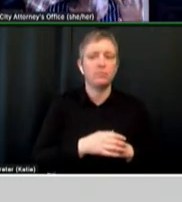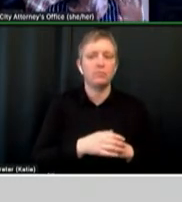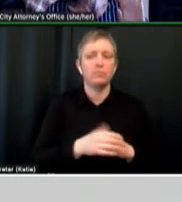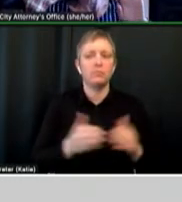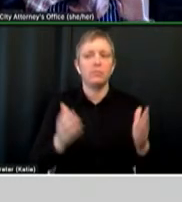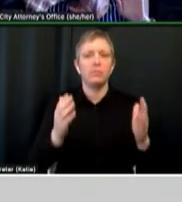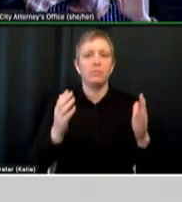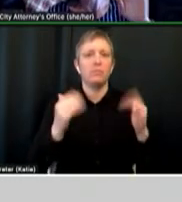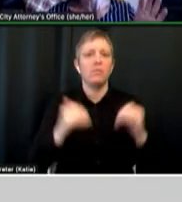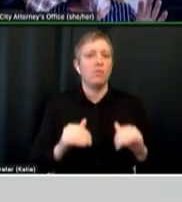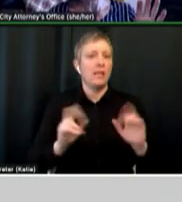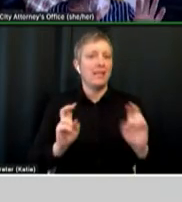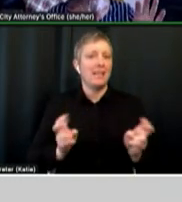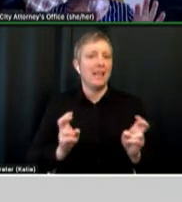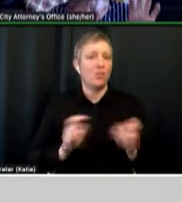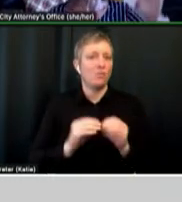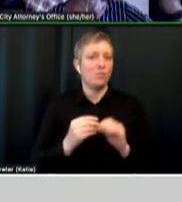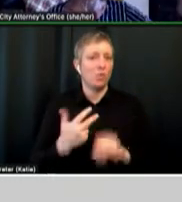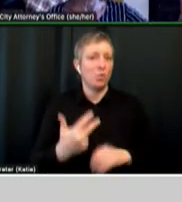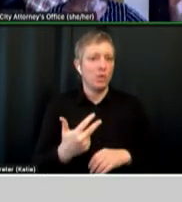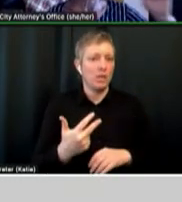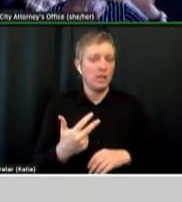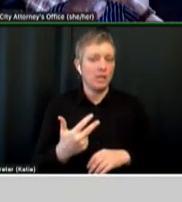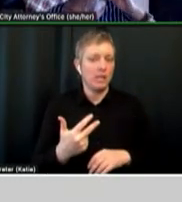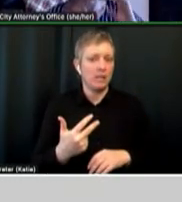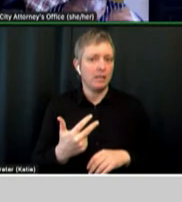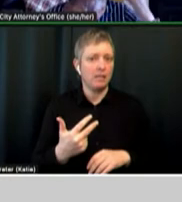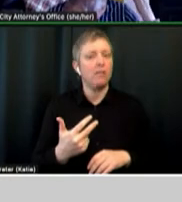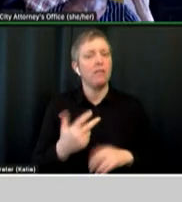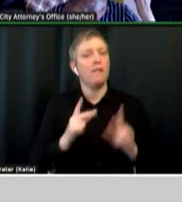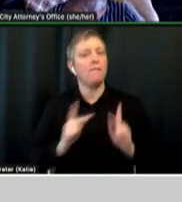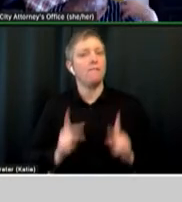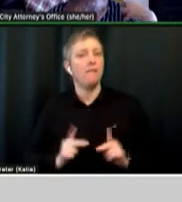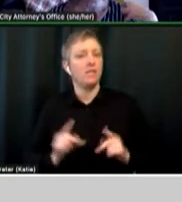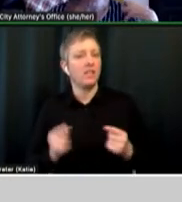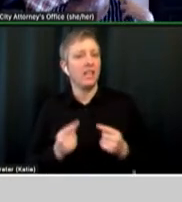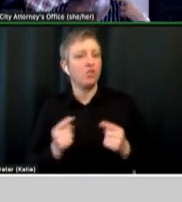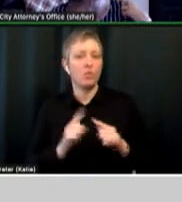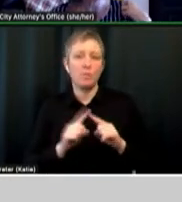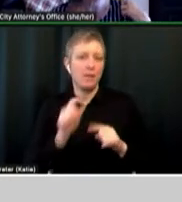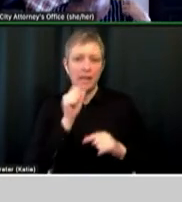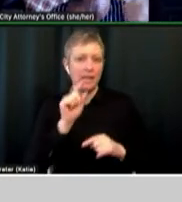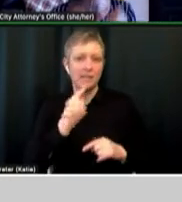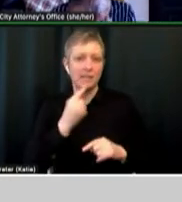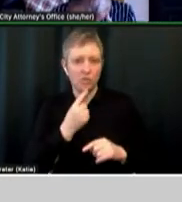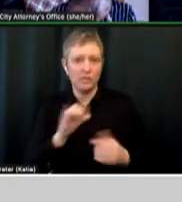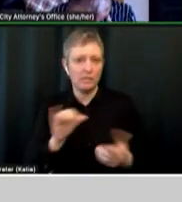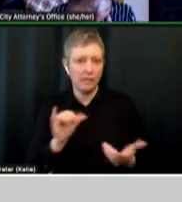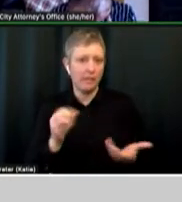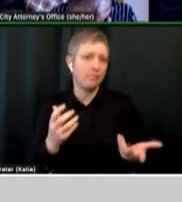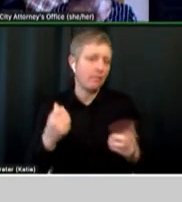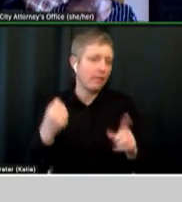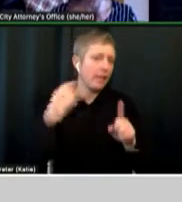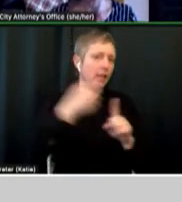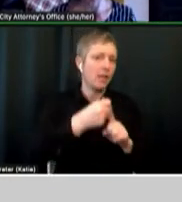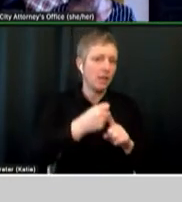is a physical injury, but it's not serious. So if I got hit and I got a bruise